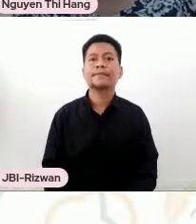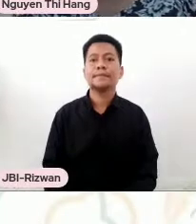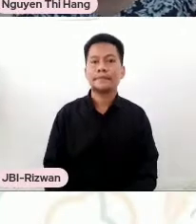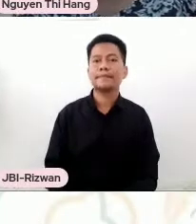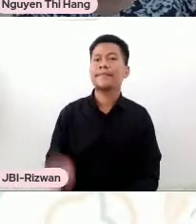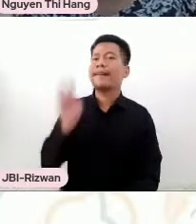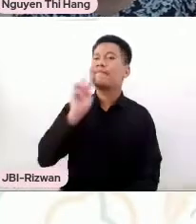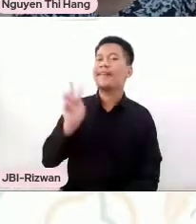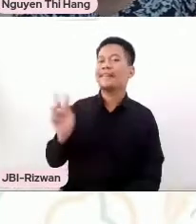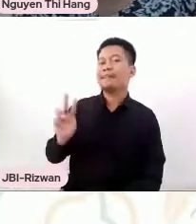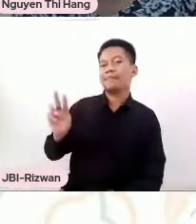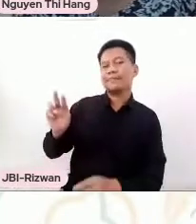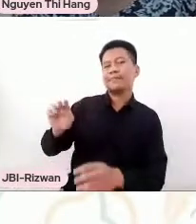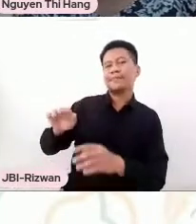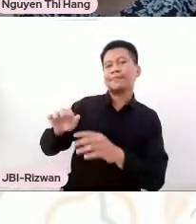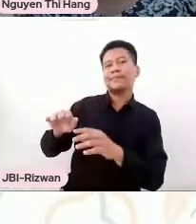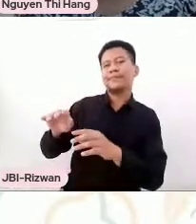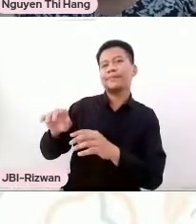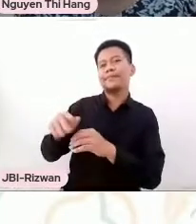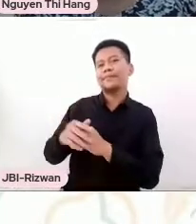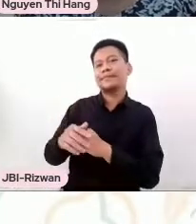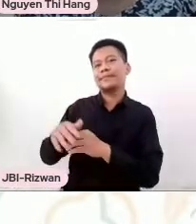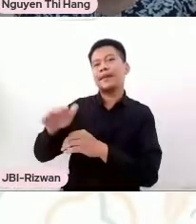Vietnam. Next.